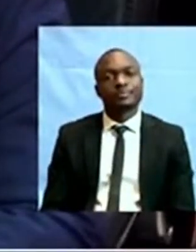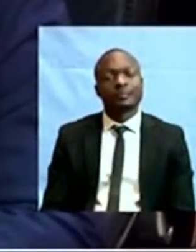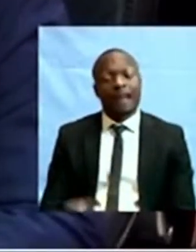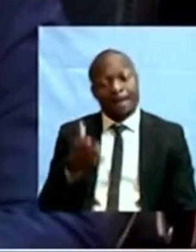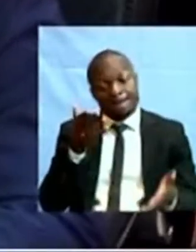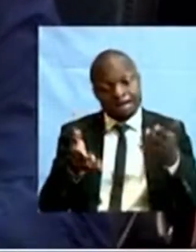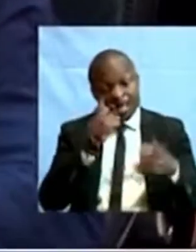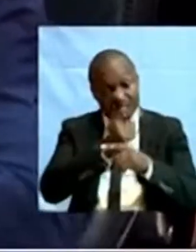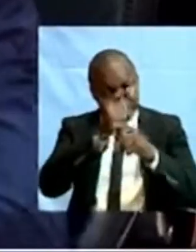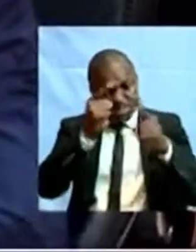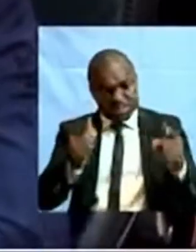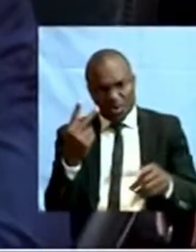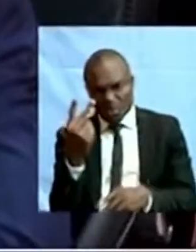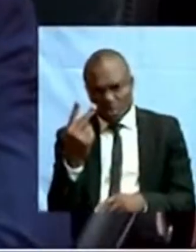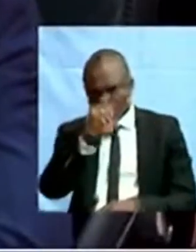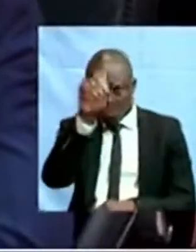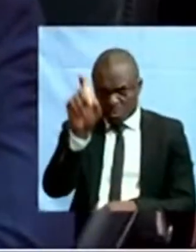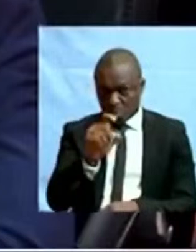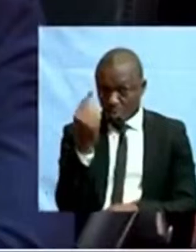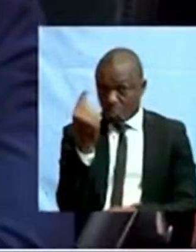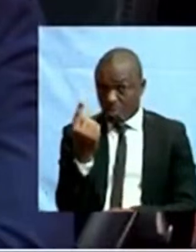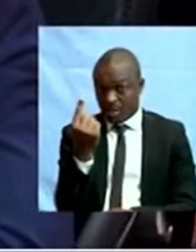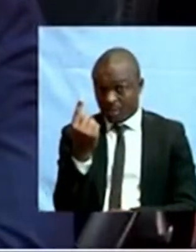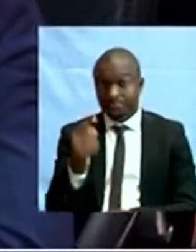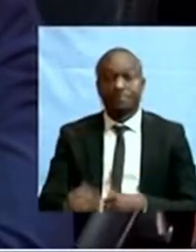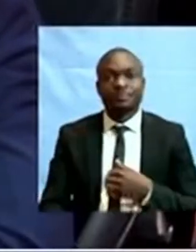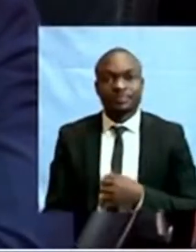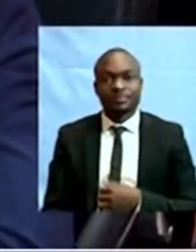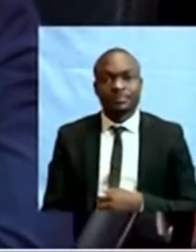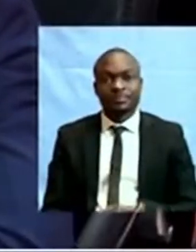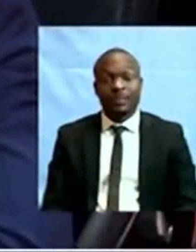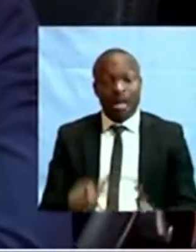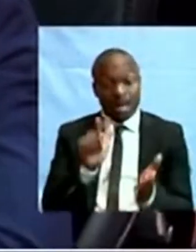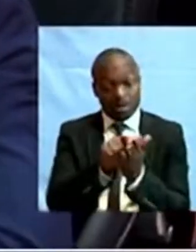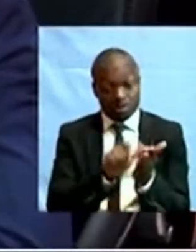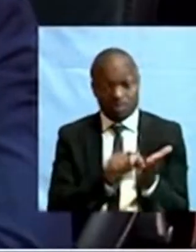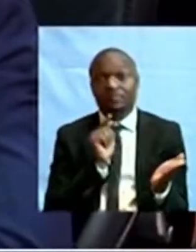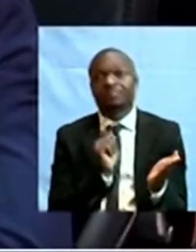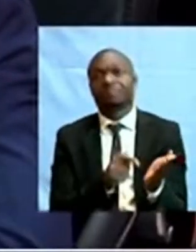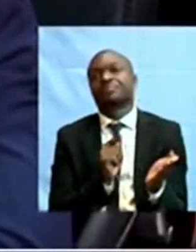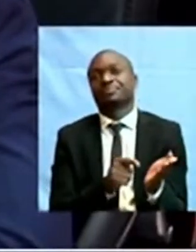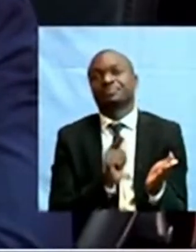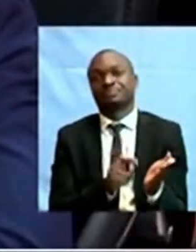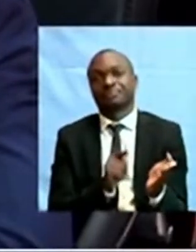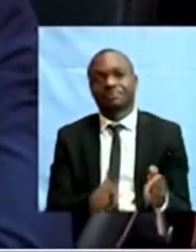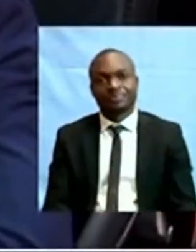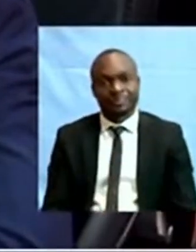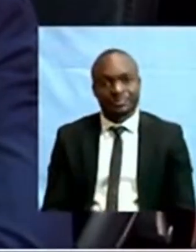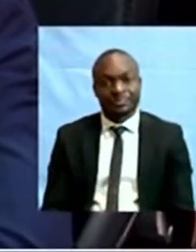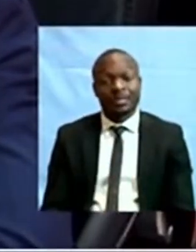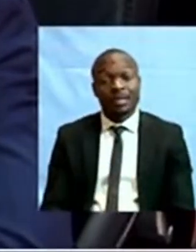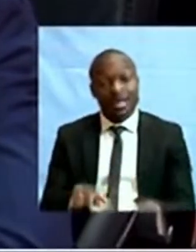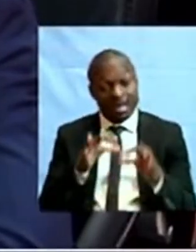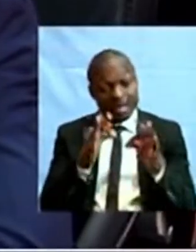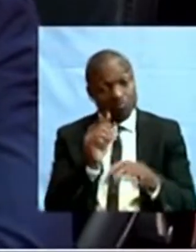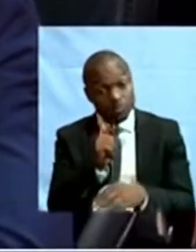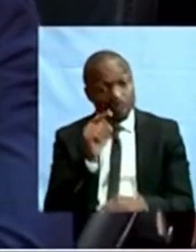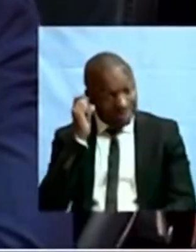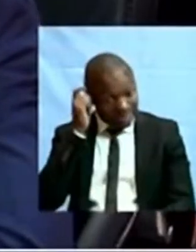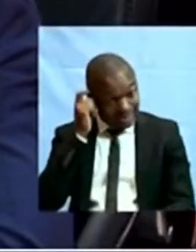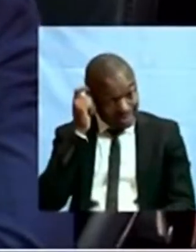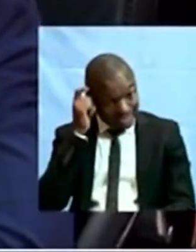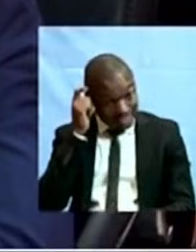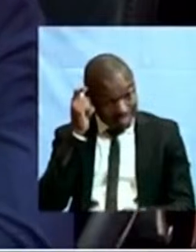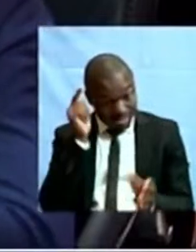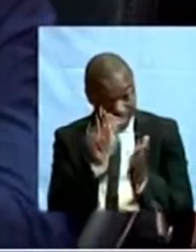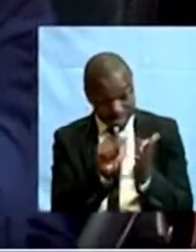Maybe just 2 questions. One is on the legal framework. Whether you think the